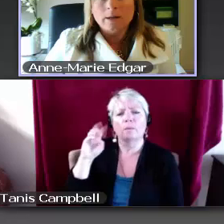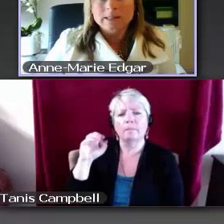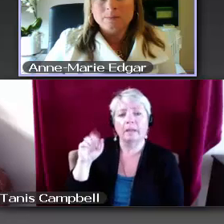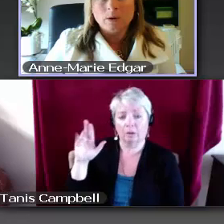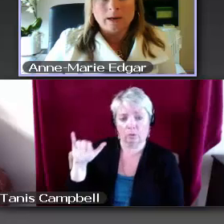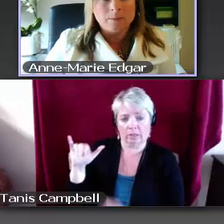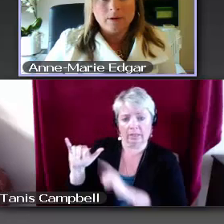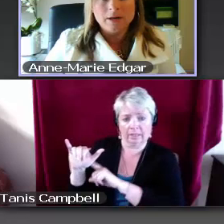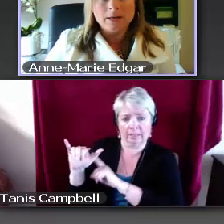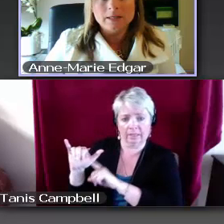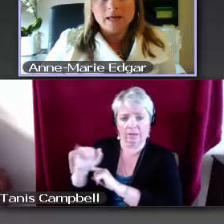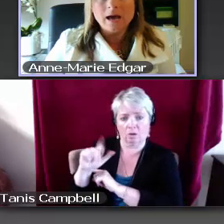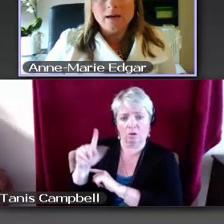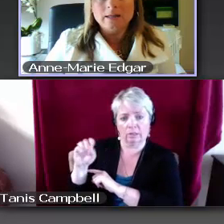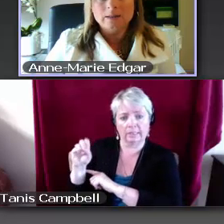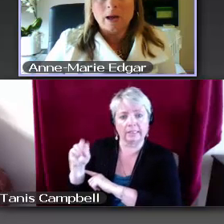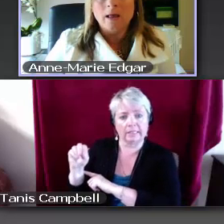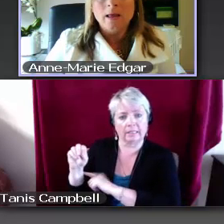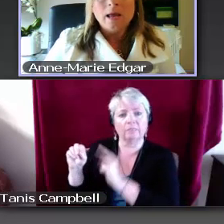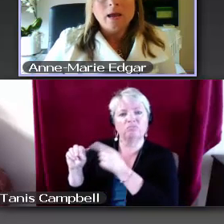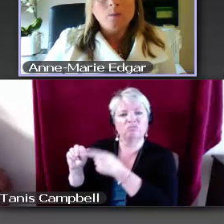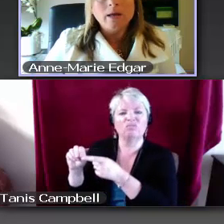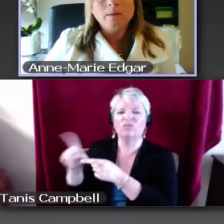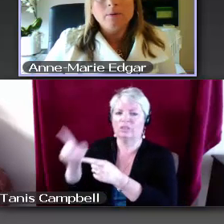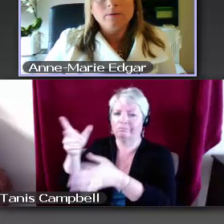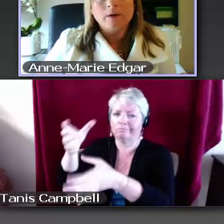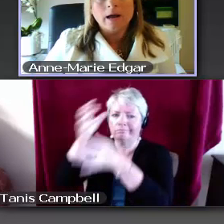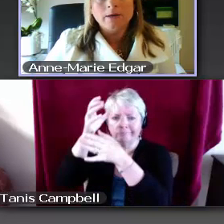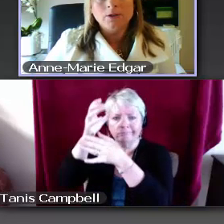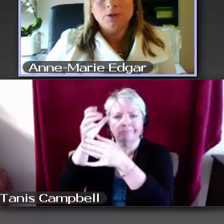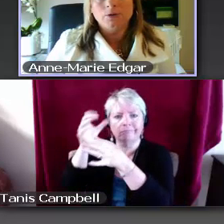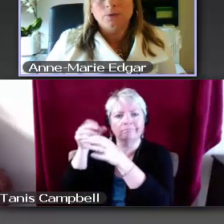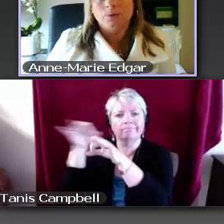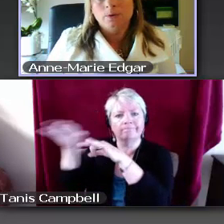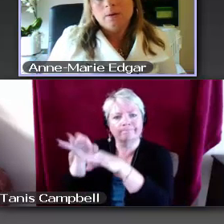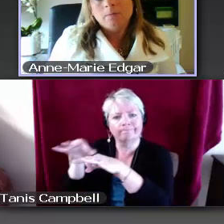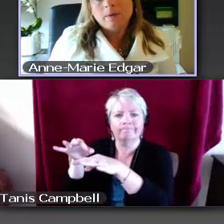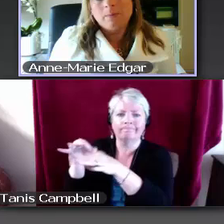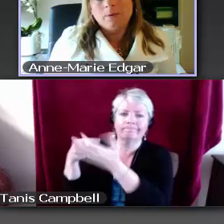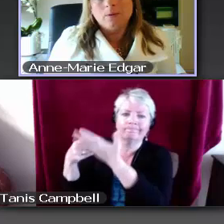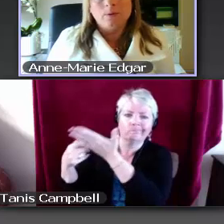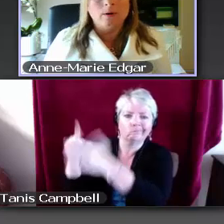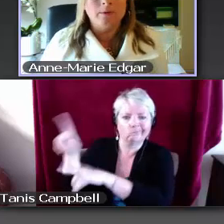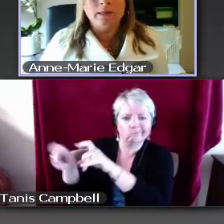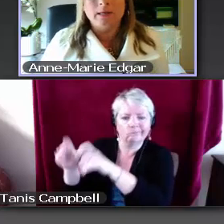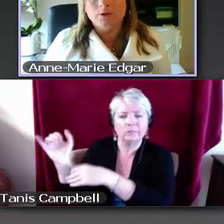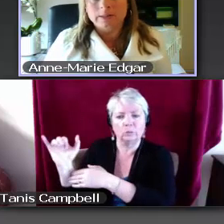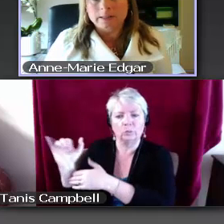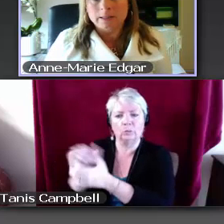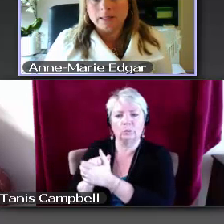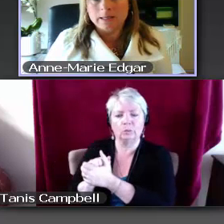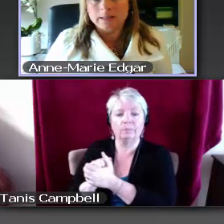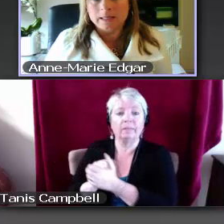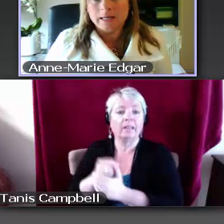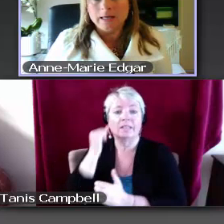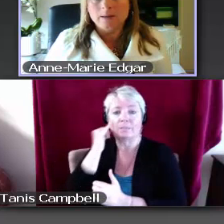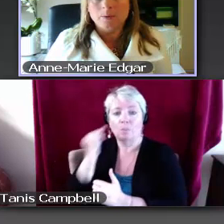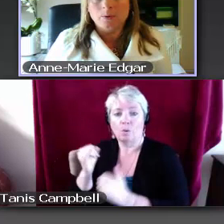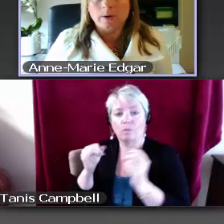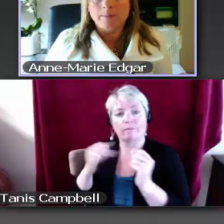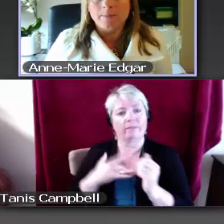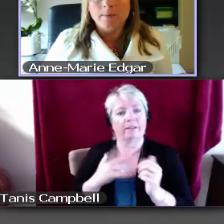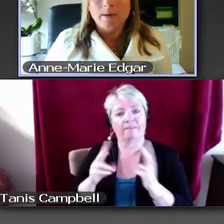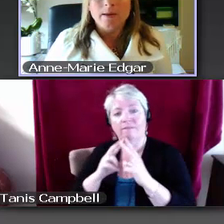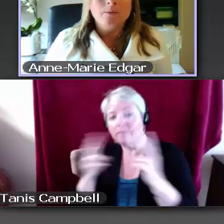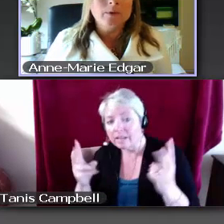if you want some more input into that as well. And we can provide to people who are really interested in taking